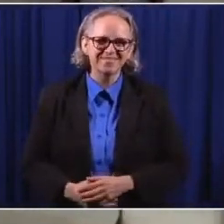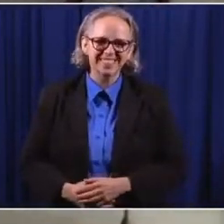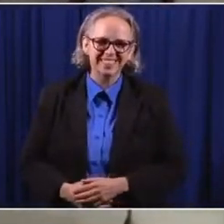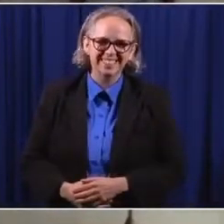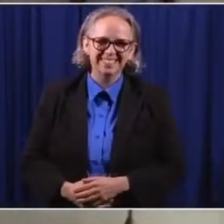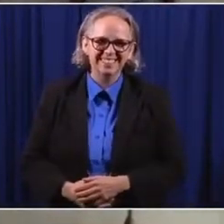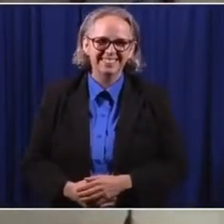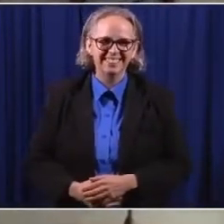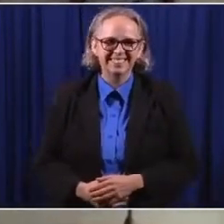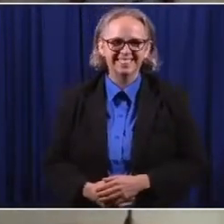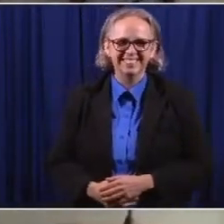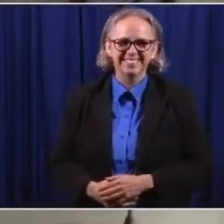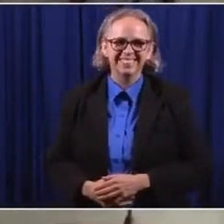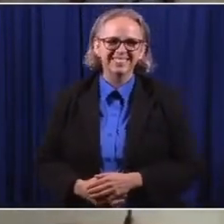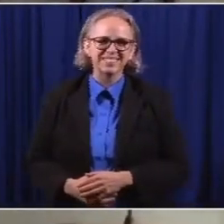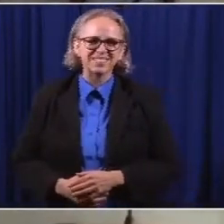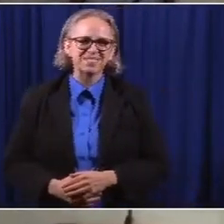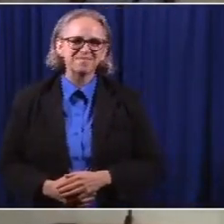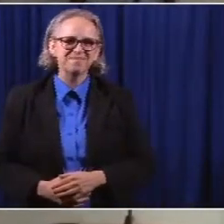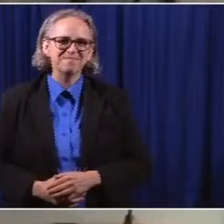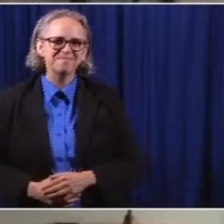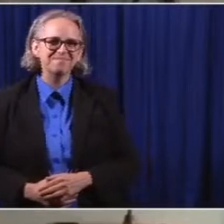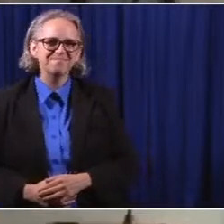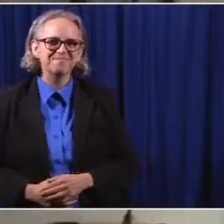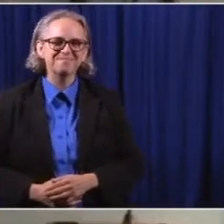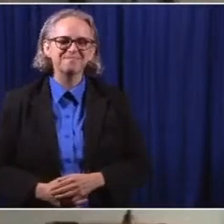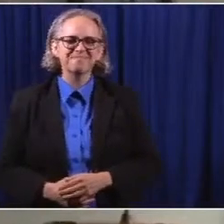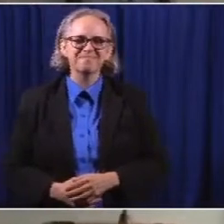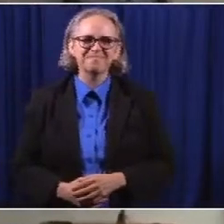as well. I'll let you listen in.